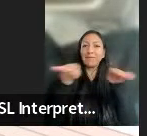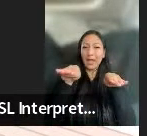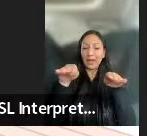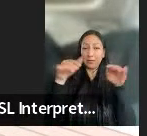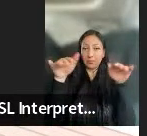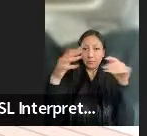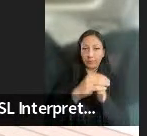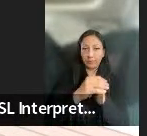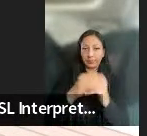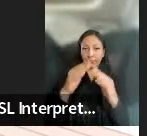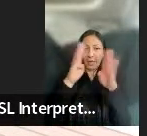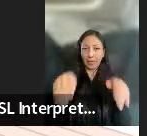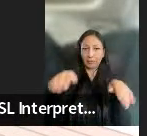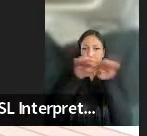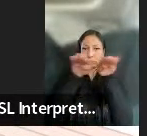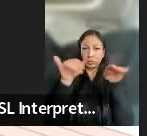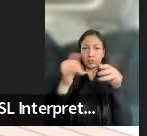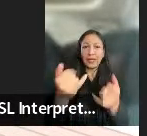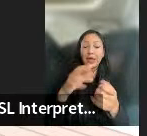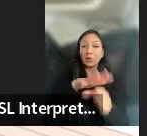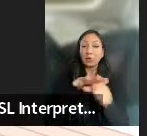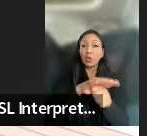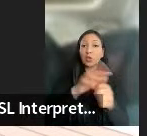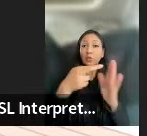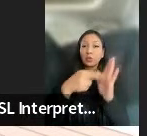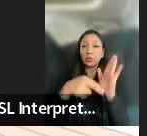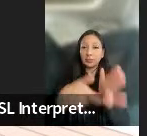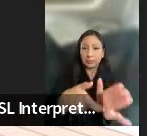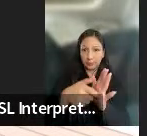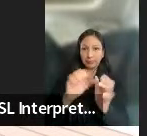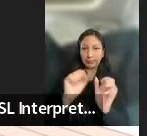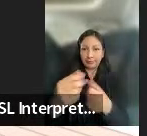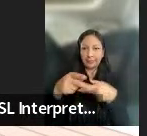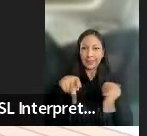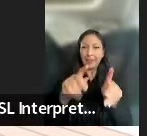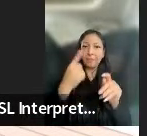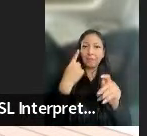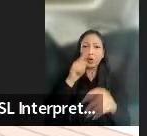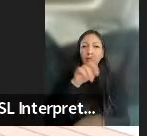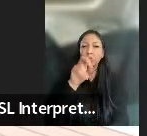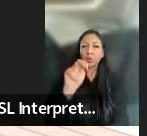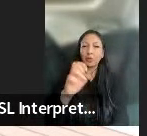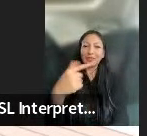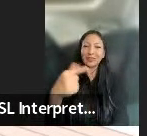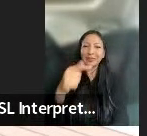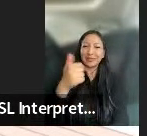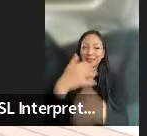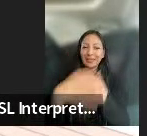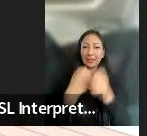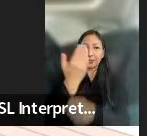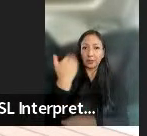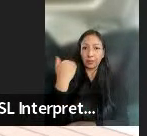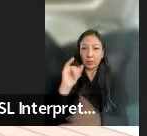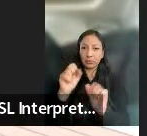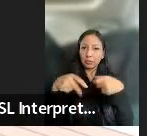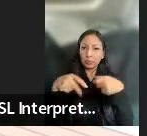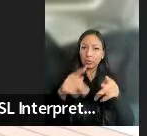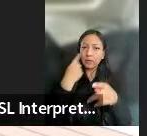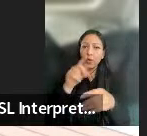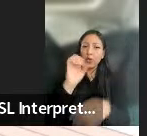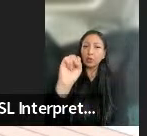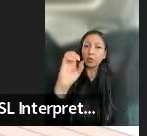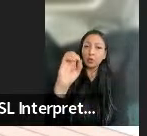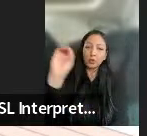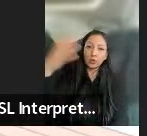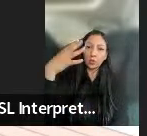Currently, zoning rules allow, and this is dating back to Zone Green 10 years ago, allows solar panels to be added to